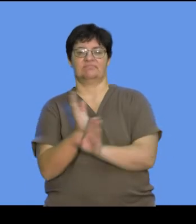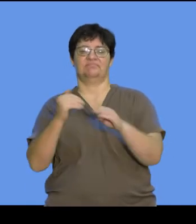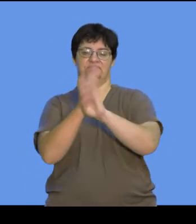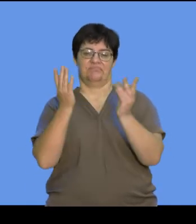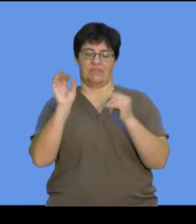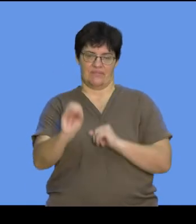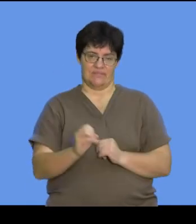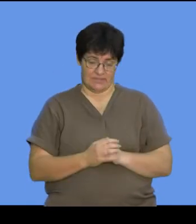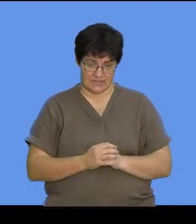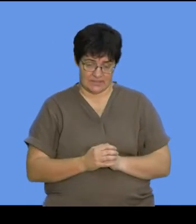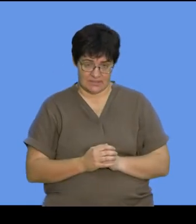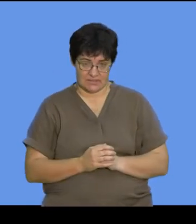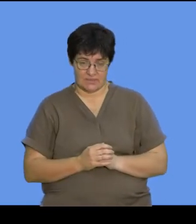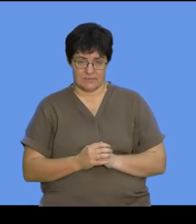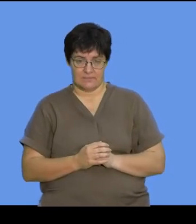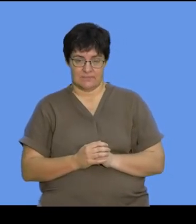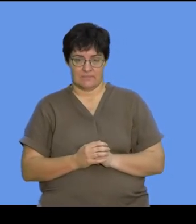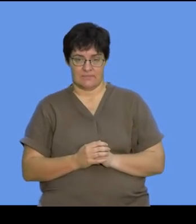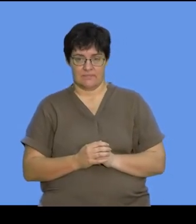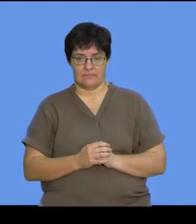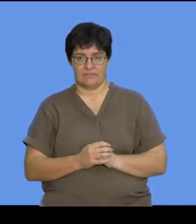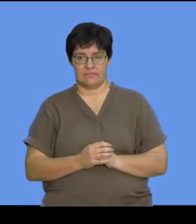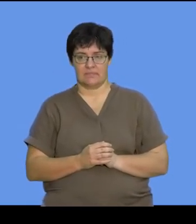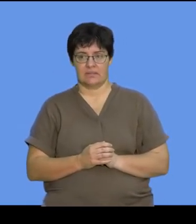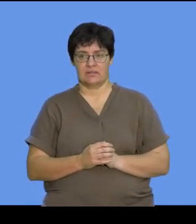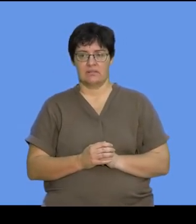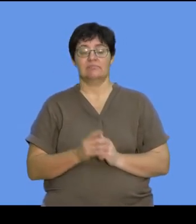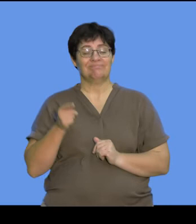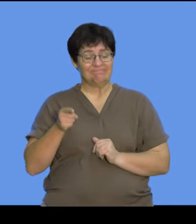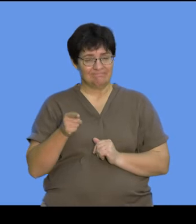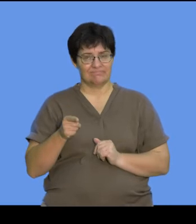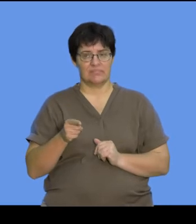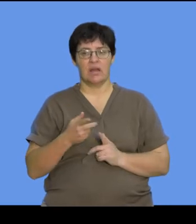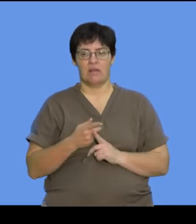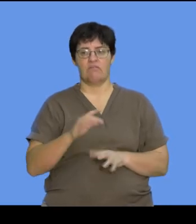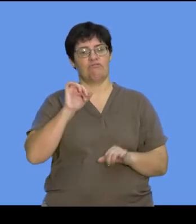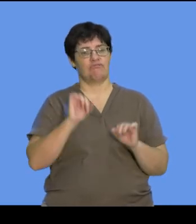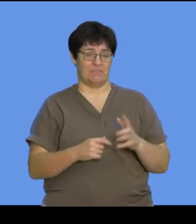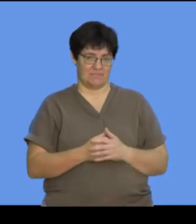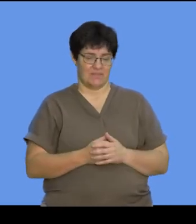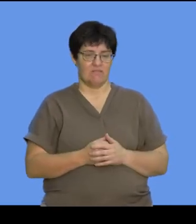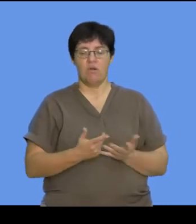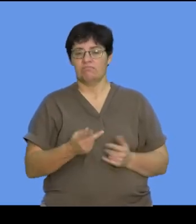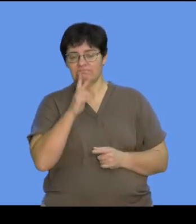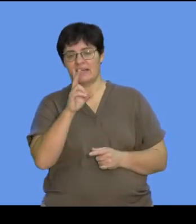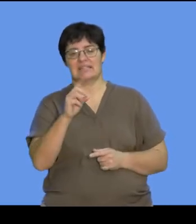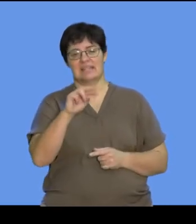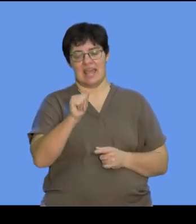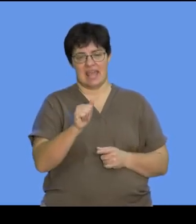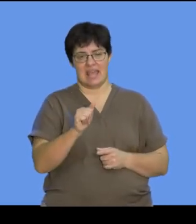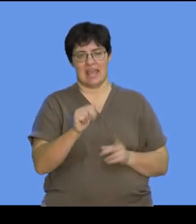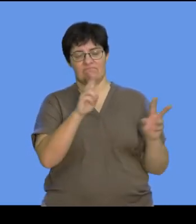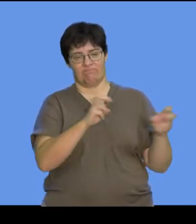reconfigurating into a double-stranded helical twisted molecule. And guys, that is essentially a wrap